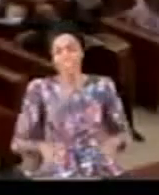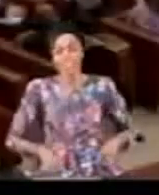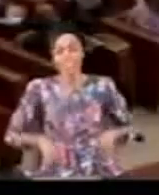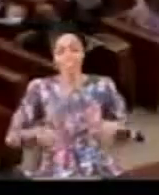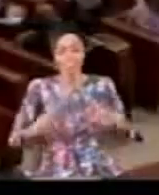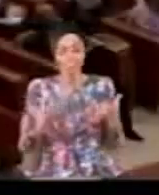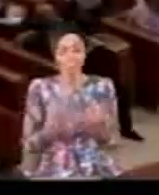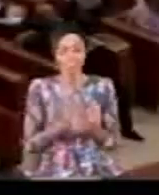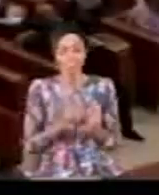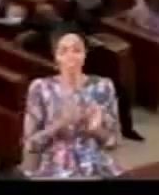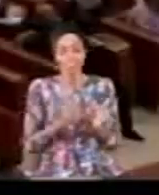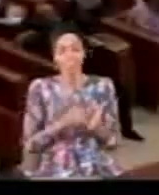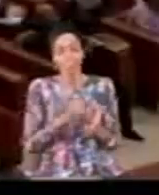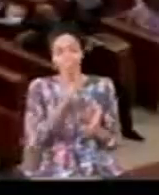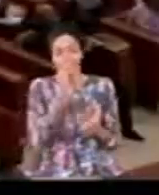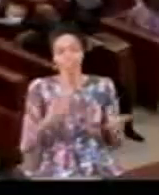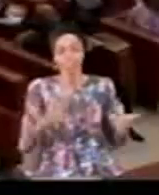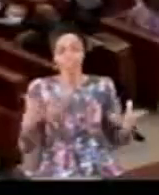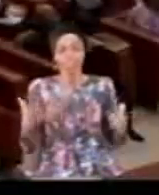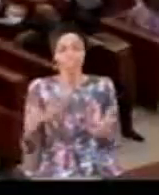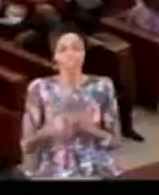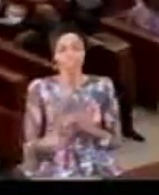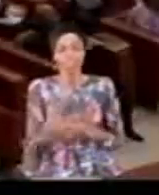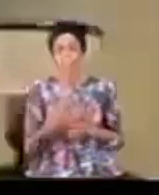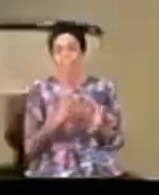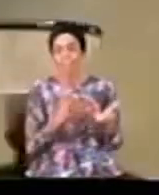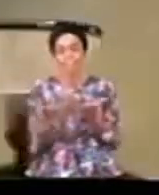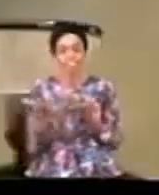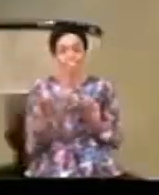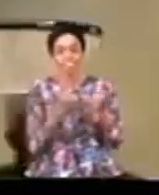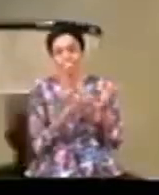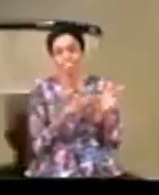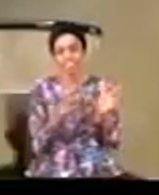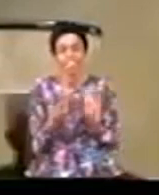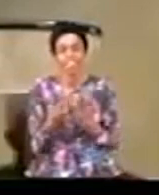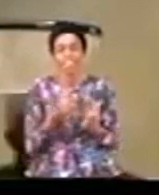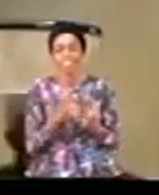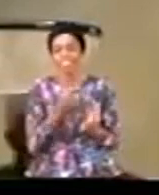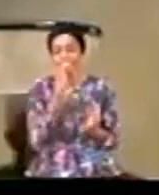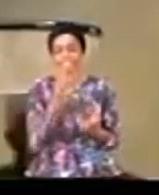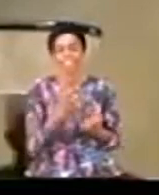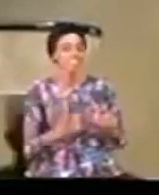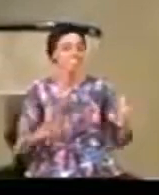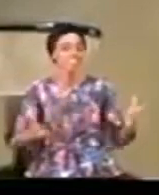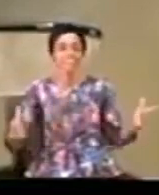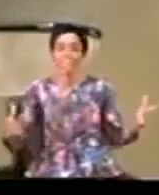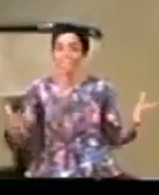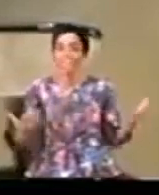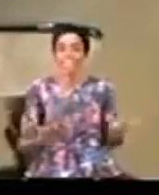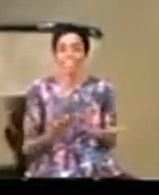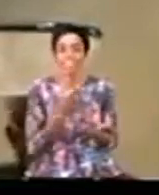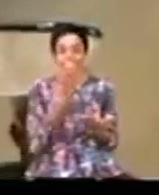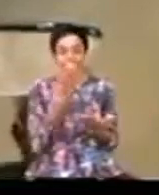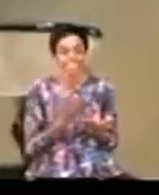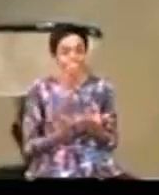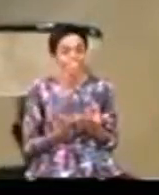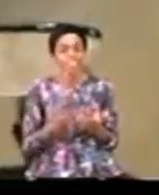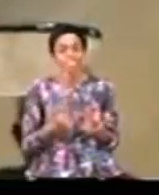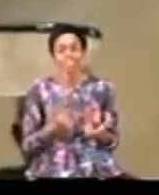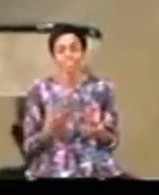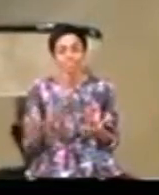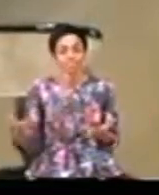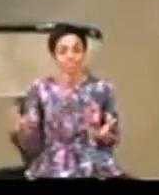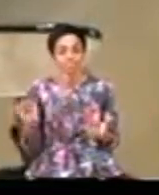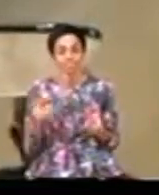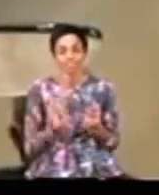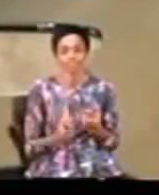It is a great thing to serve the Lord. It is a great thing